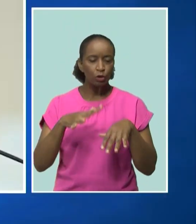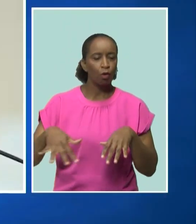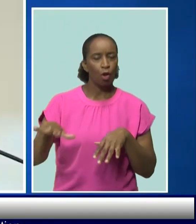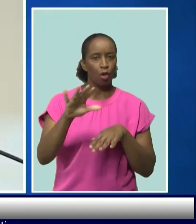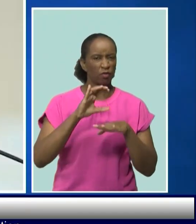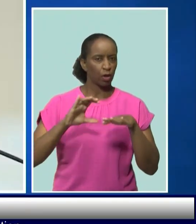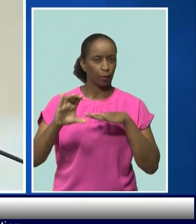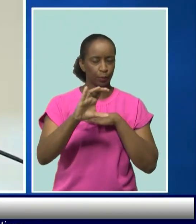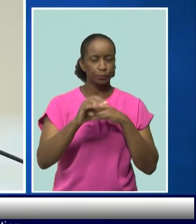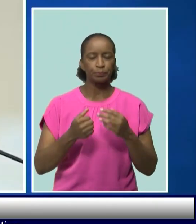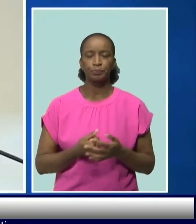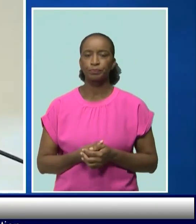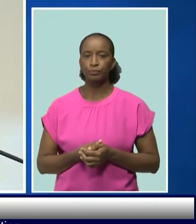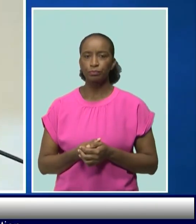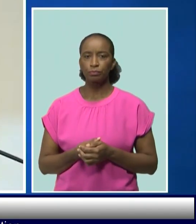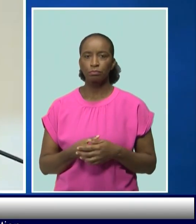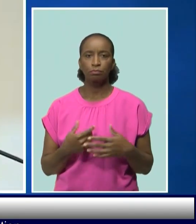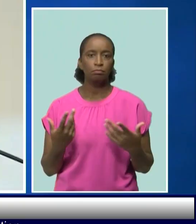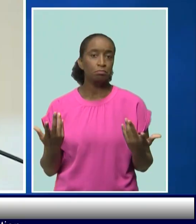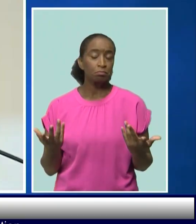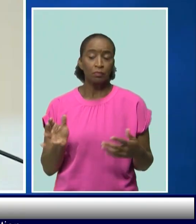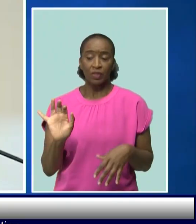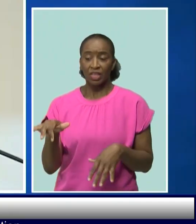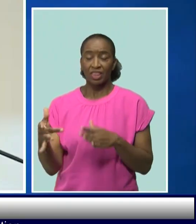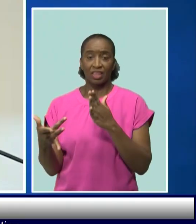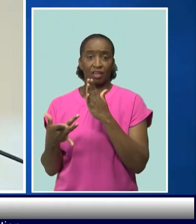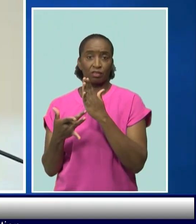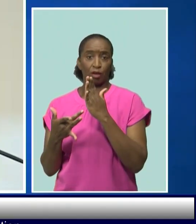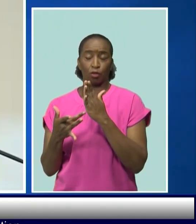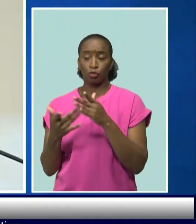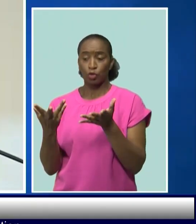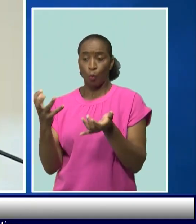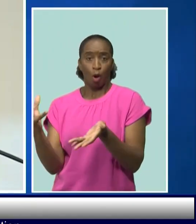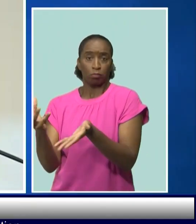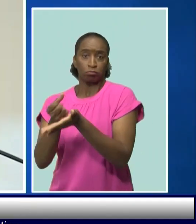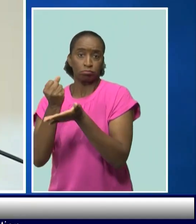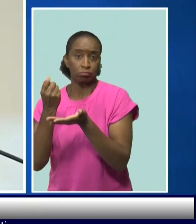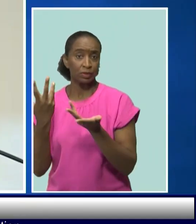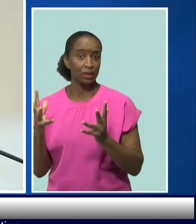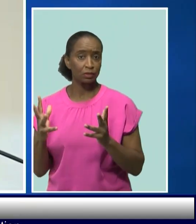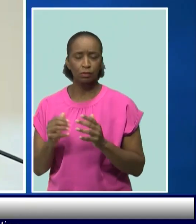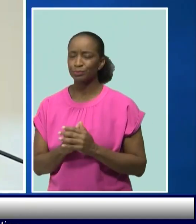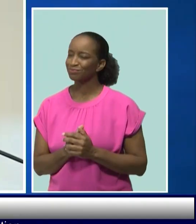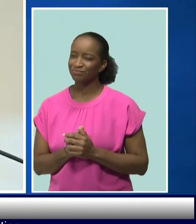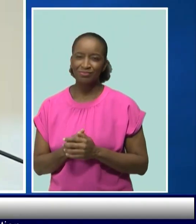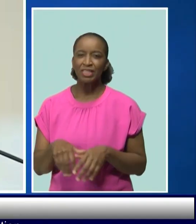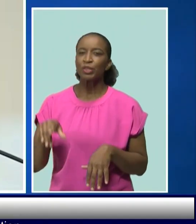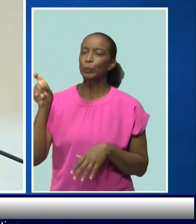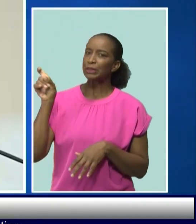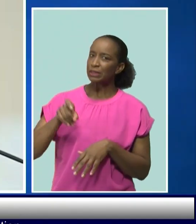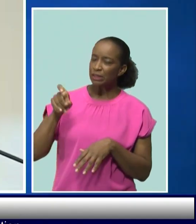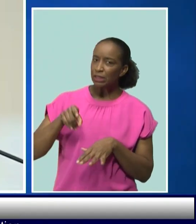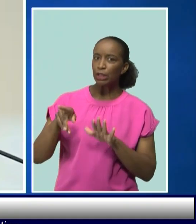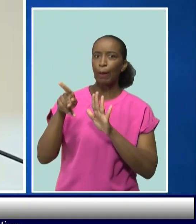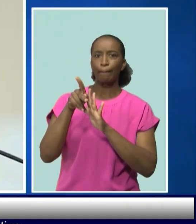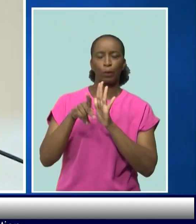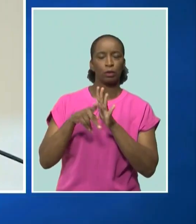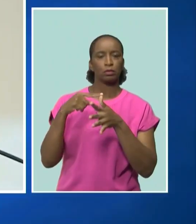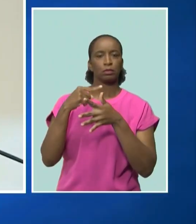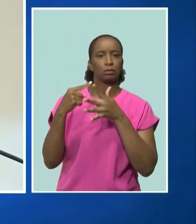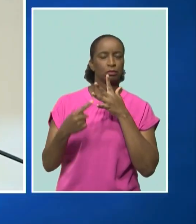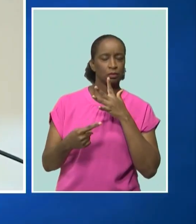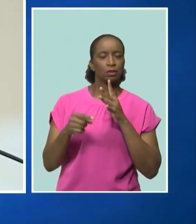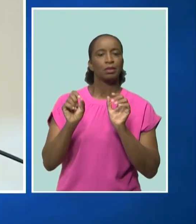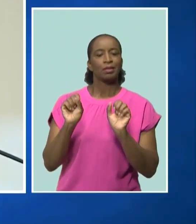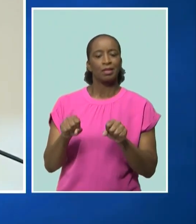something that because it's there we're going to embrace it and embrace all of it. We've realized that we have to develop the policies which are going to benefit our